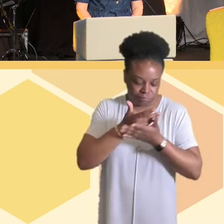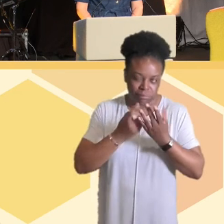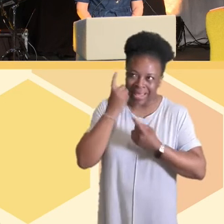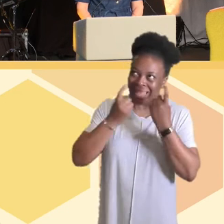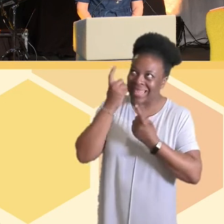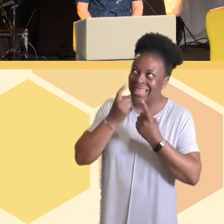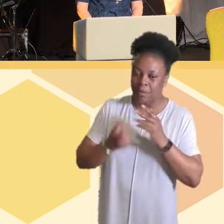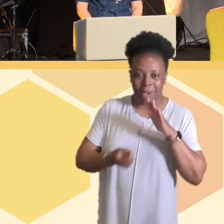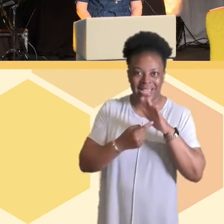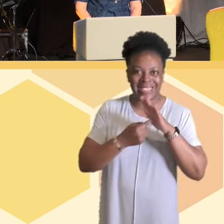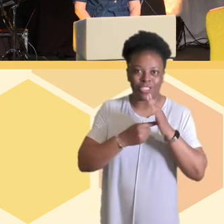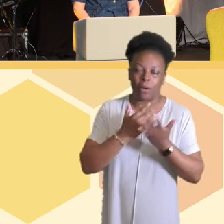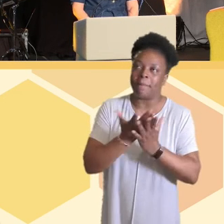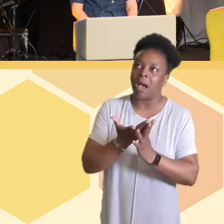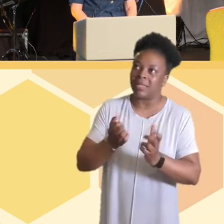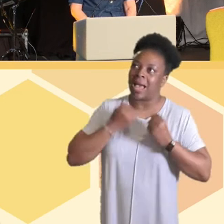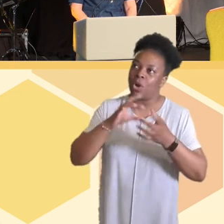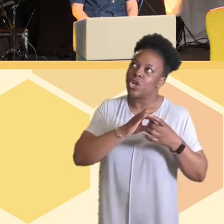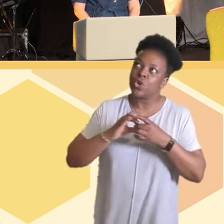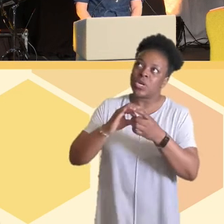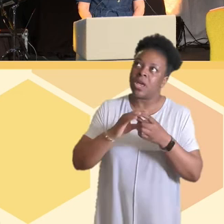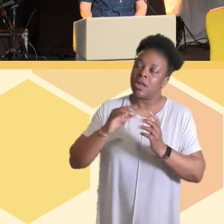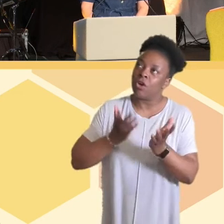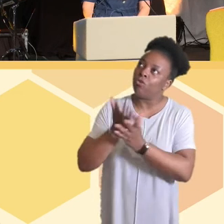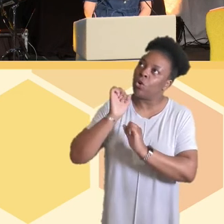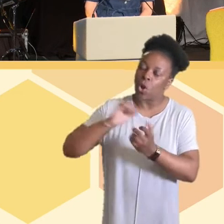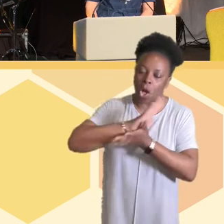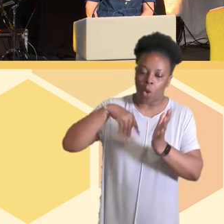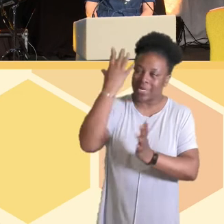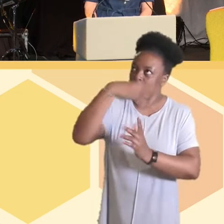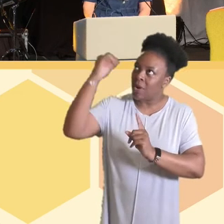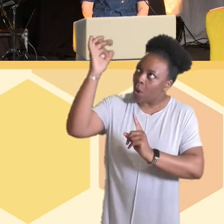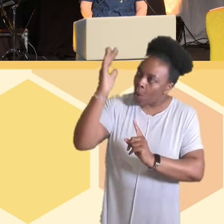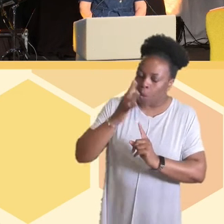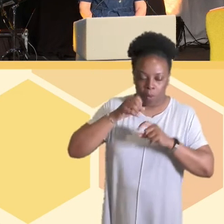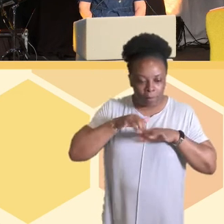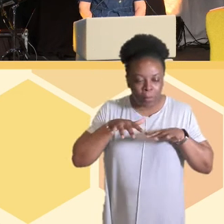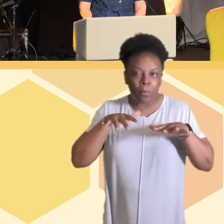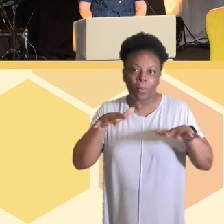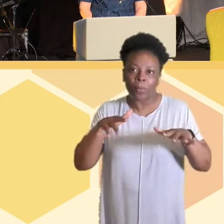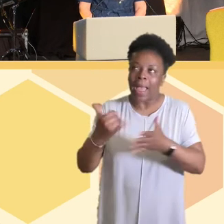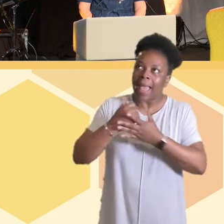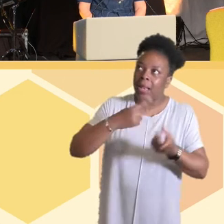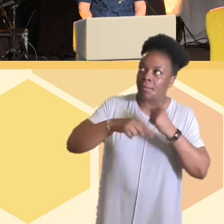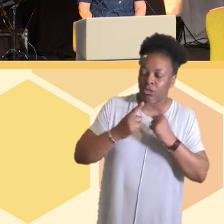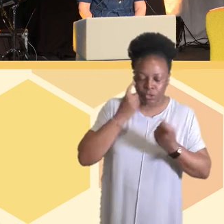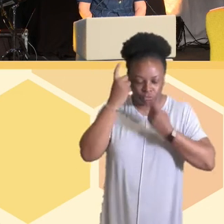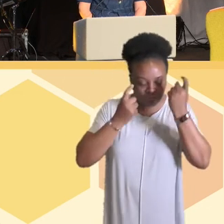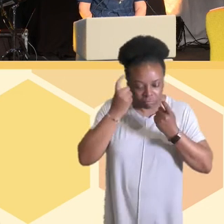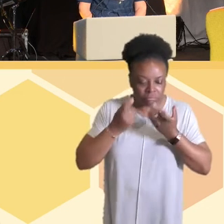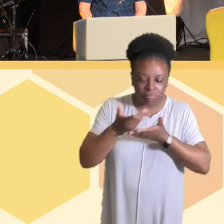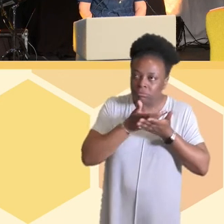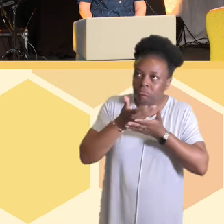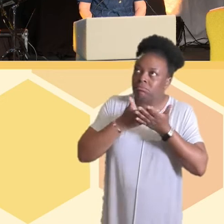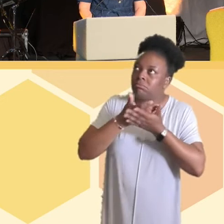Come amongst us by the power of your Holy Spirit as we seek your mind and discern together the resolutions before us and